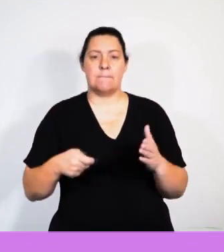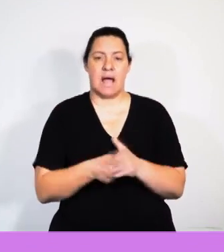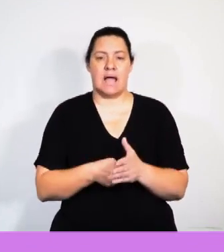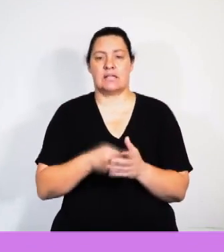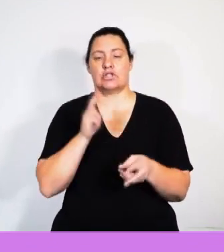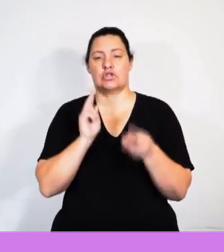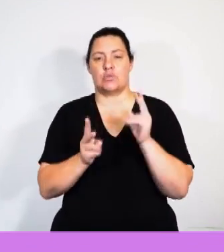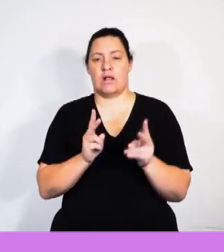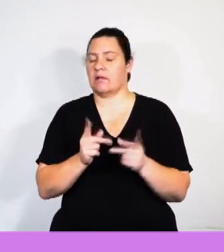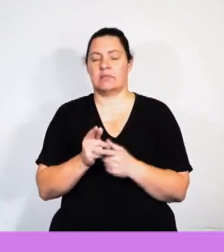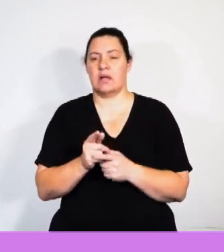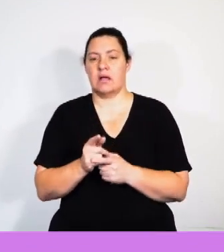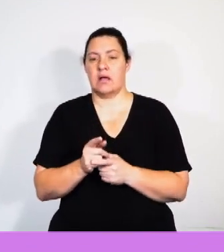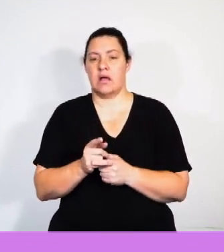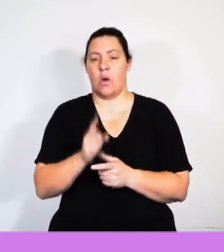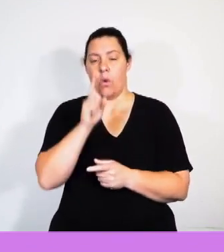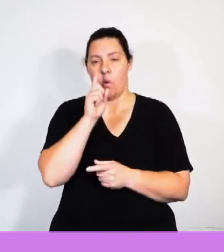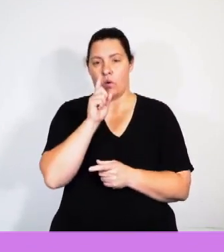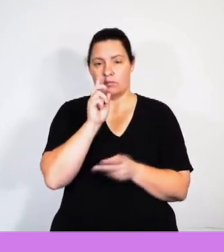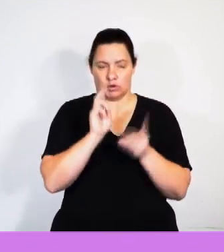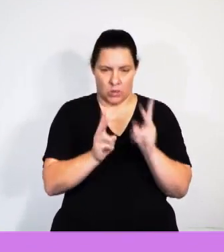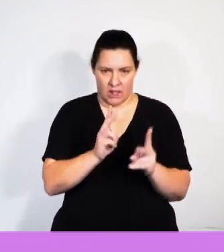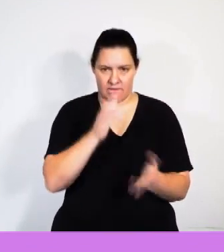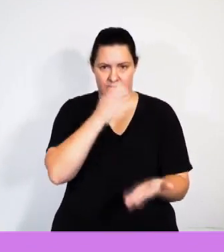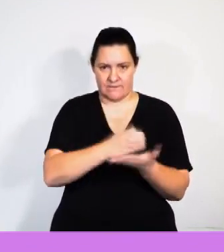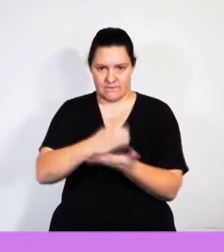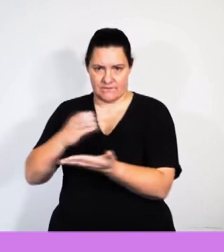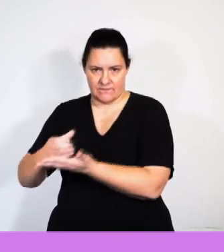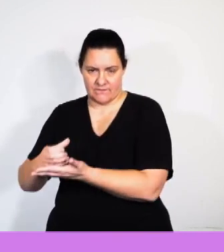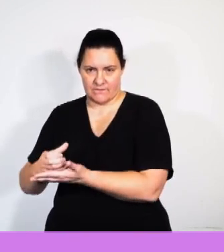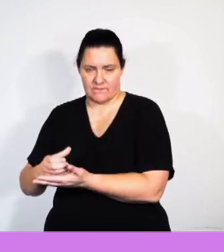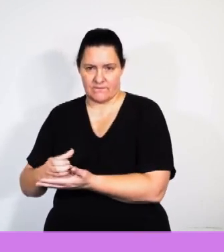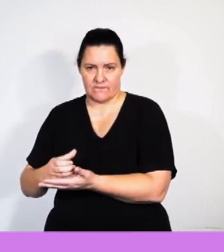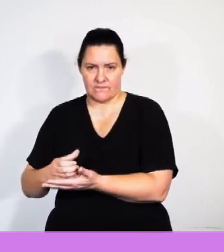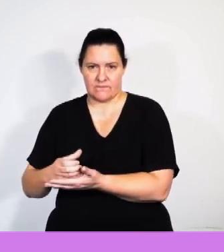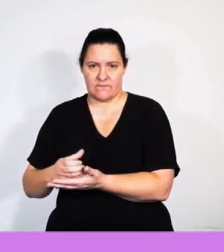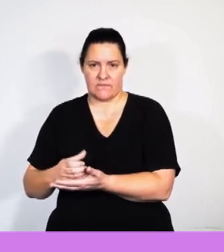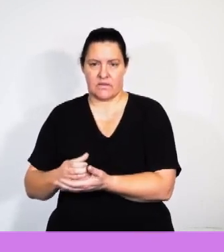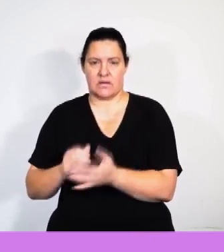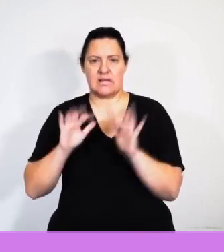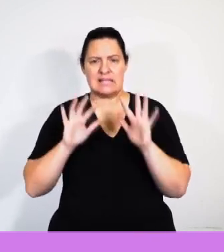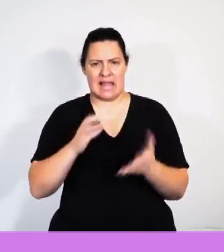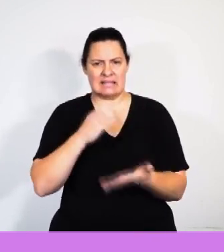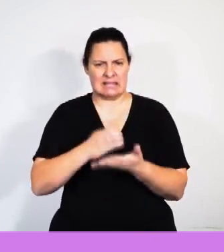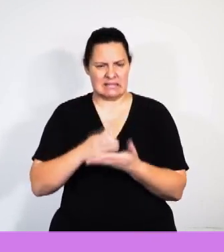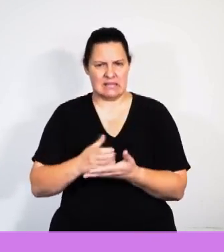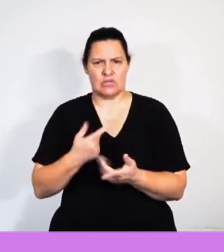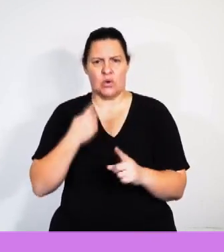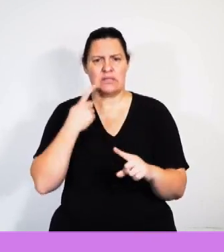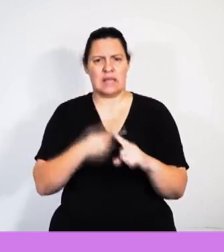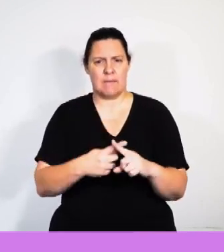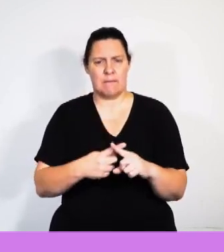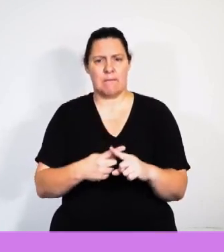bought she bought a dozen. It means she bought 10 tins of baked beans. So we